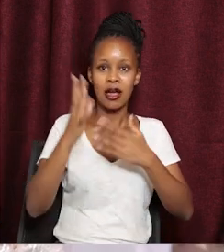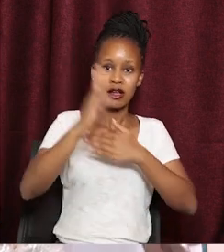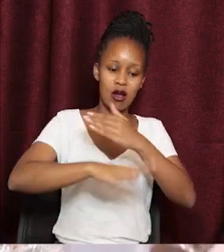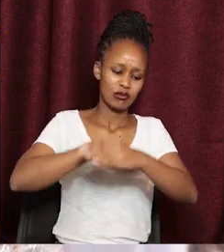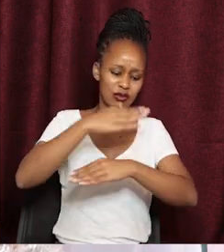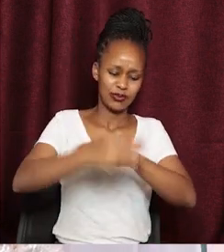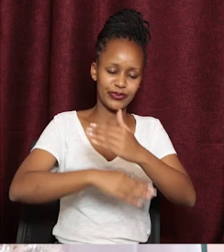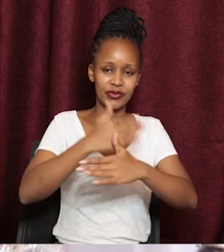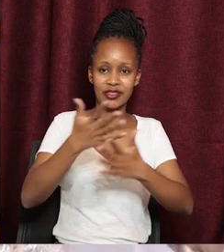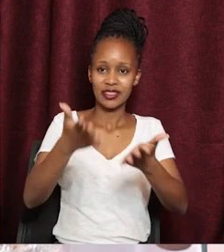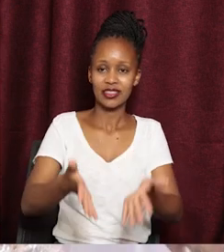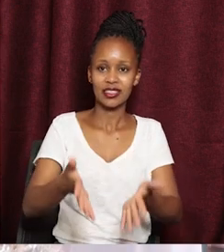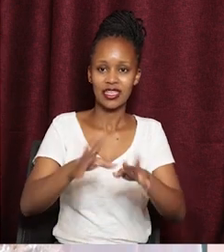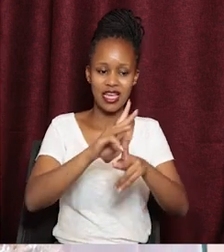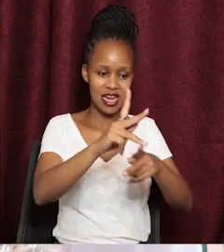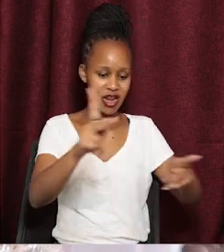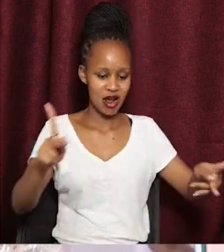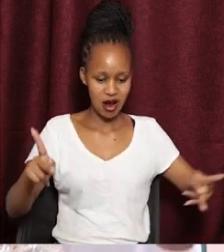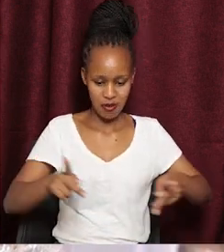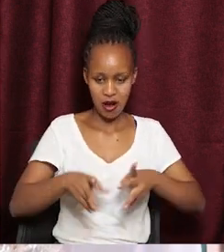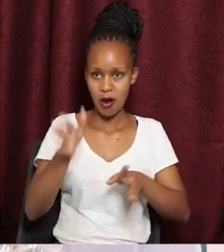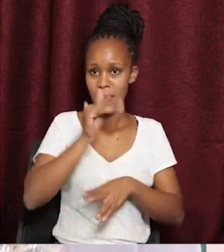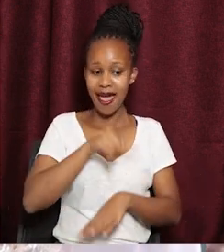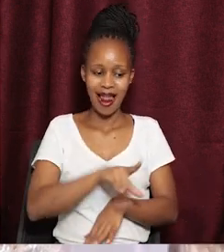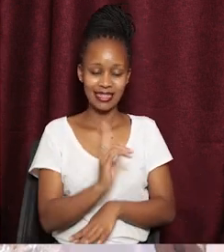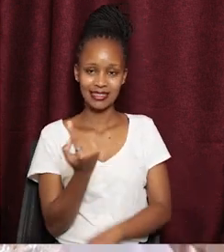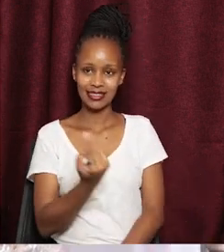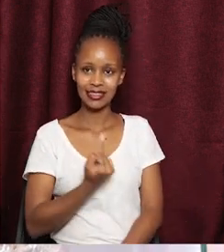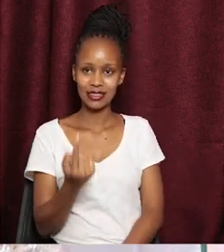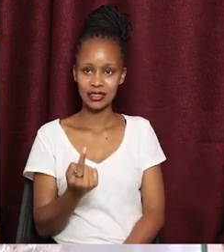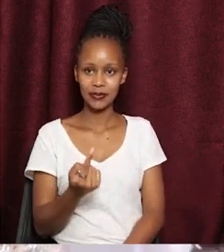rolled up in a place by itself.